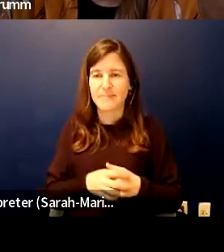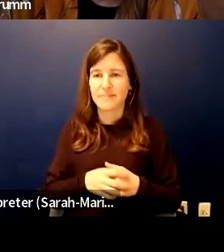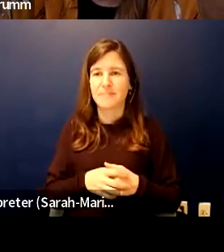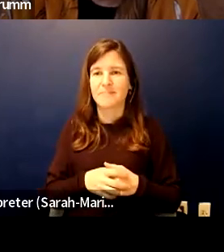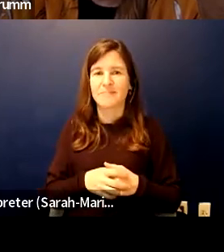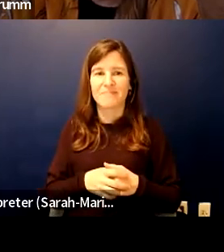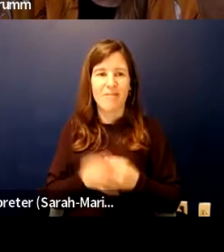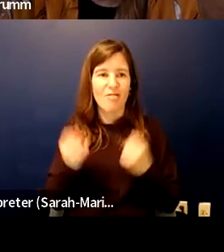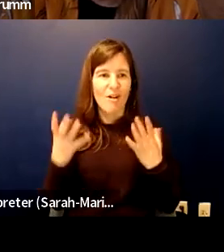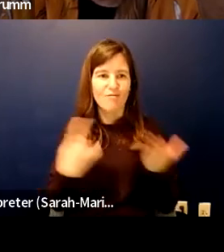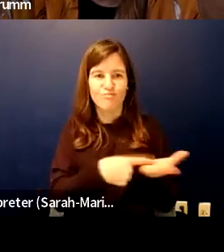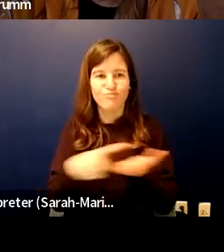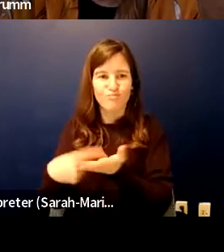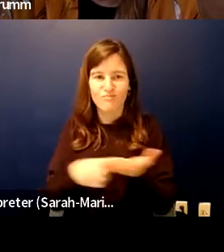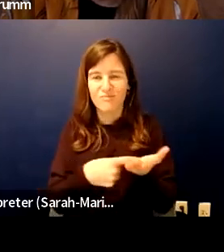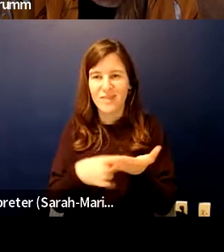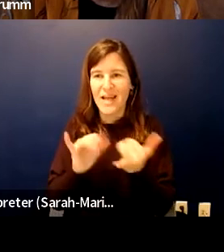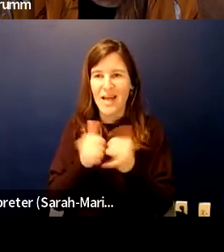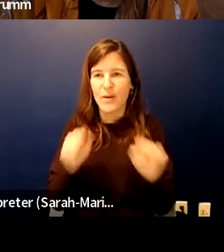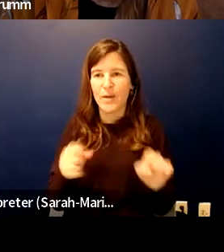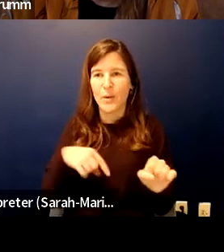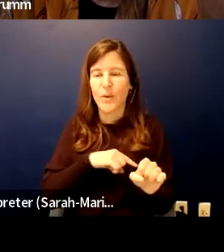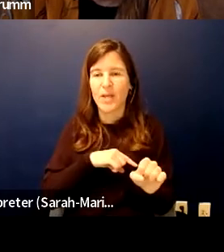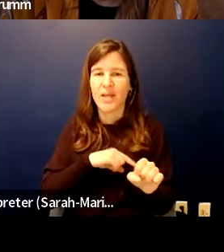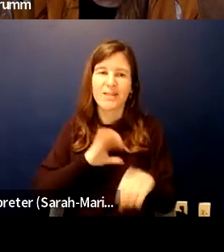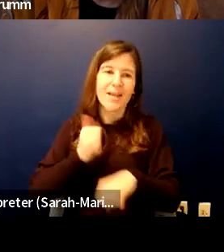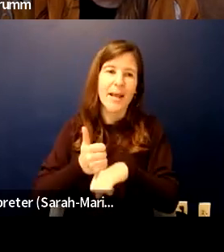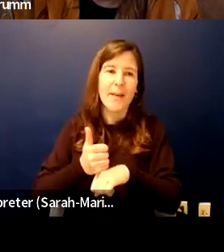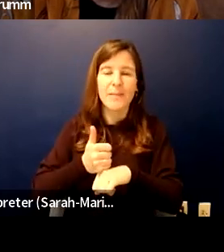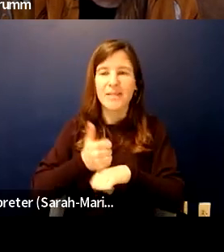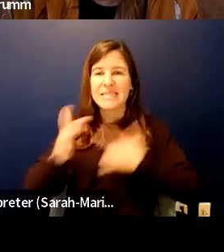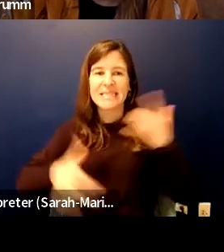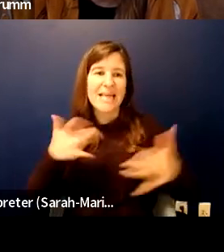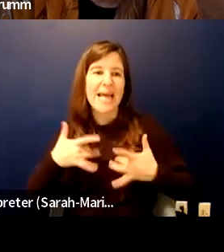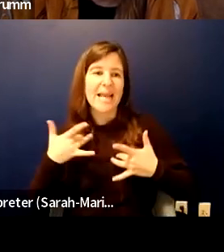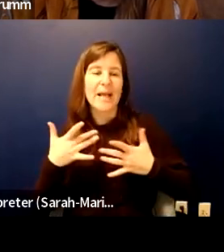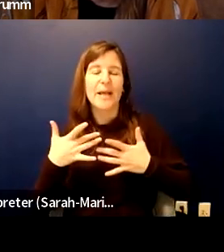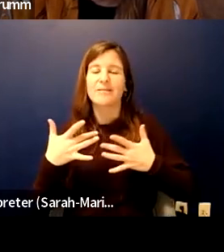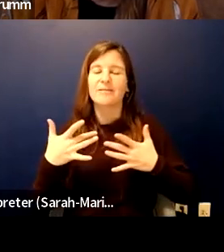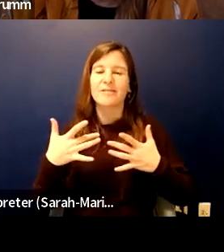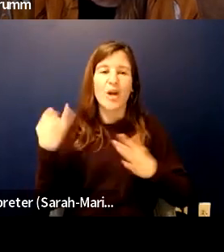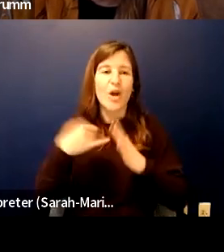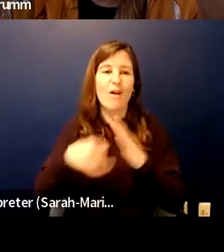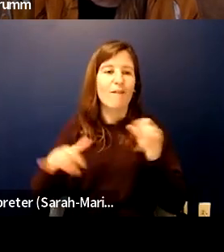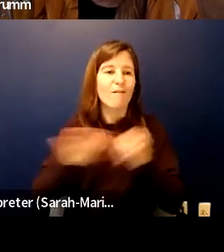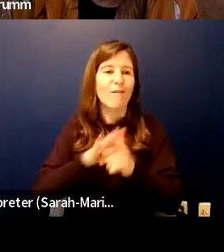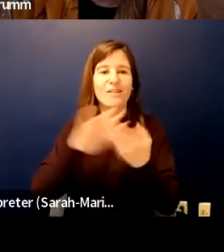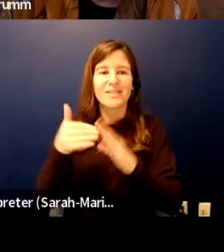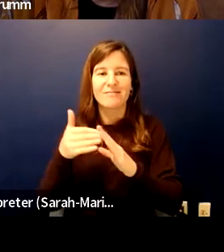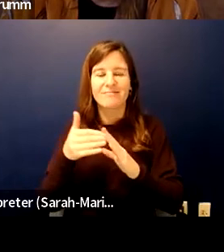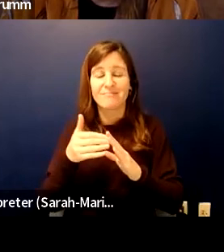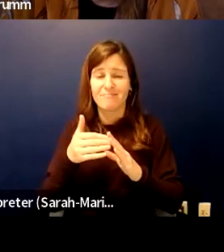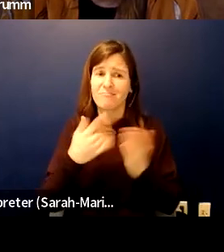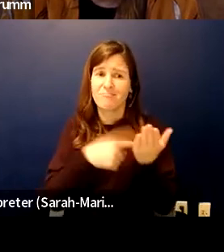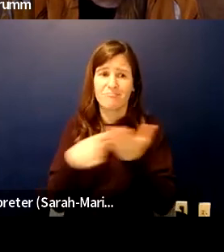there's a lot of conversation around how we can have a vibrant and artful city or region, but there's not a lot of conversation around how we